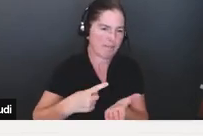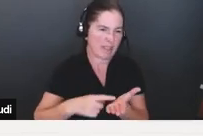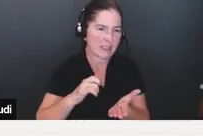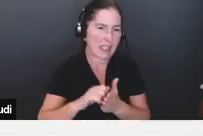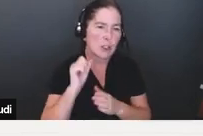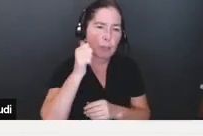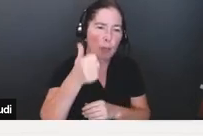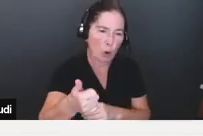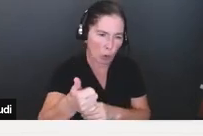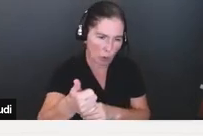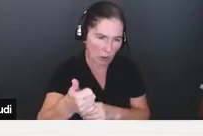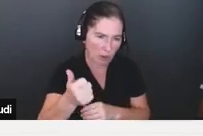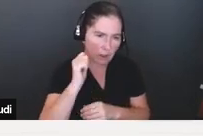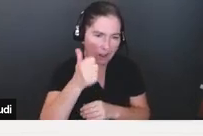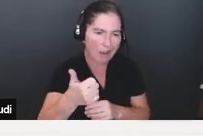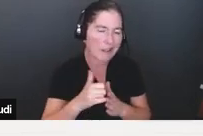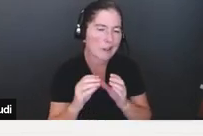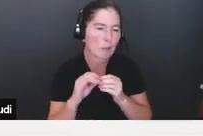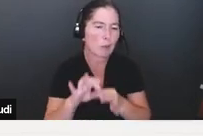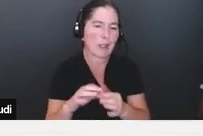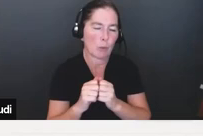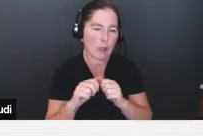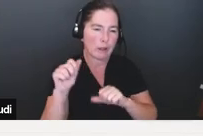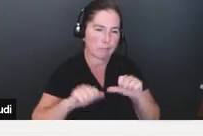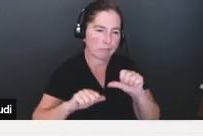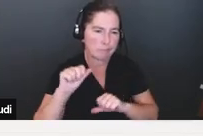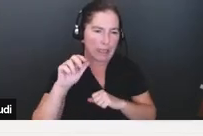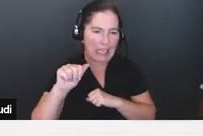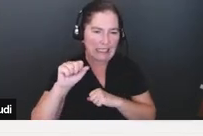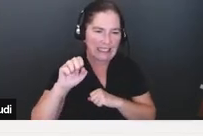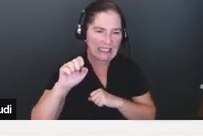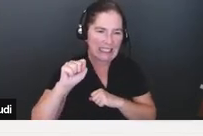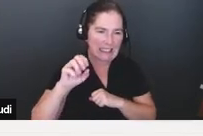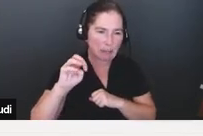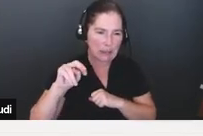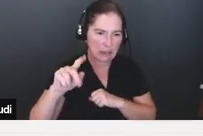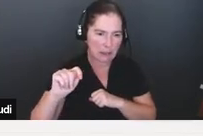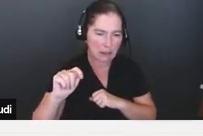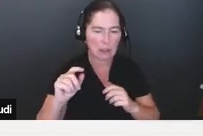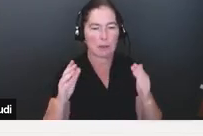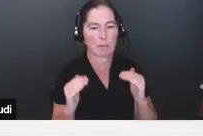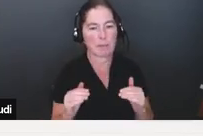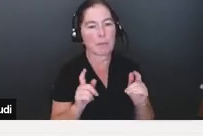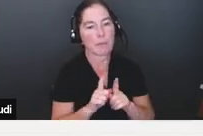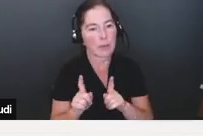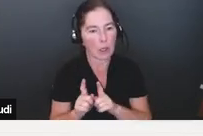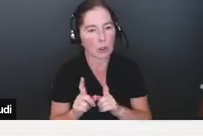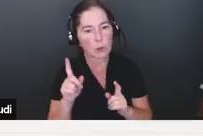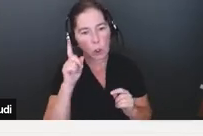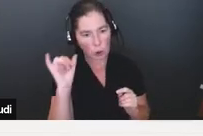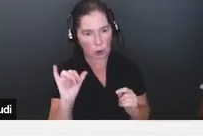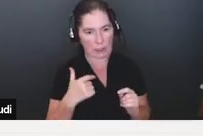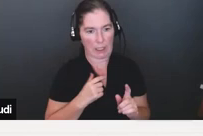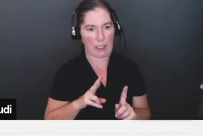tomorrow as that's kind of an assessment piece. Awesome. Awesome. It also gives assigns. It looks like I can assign